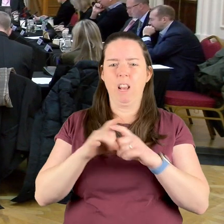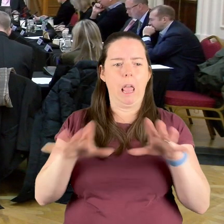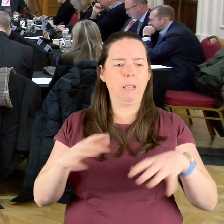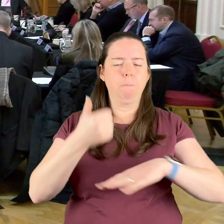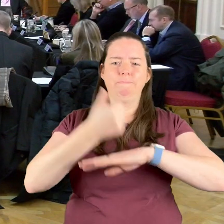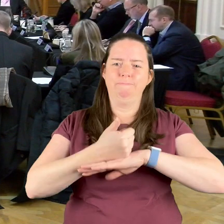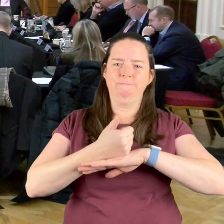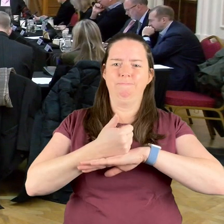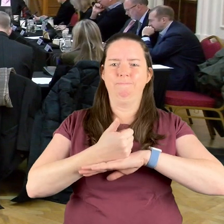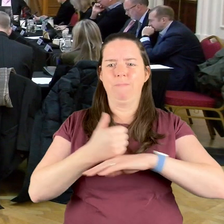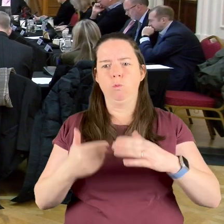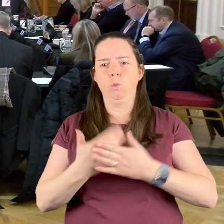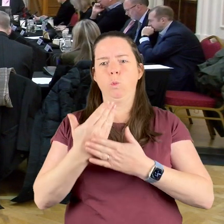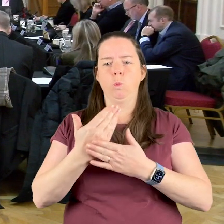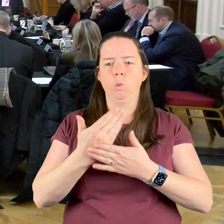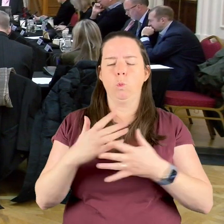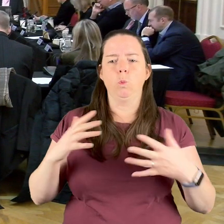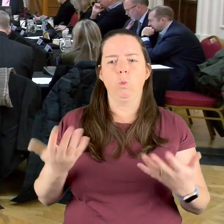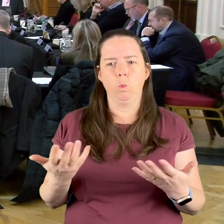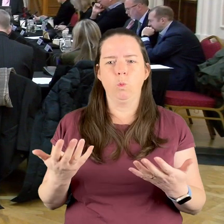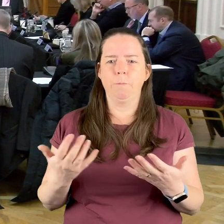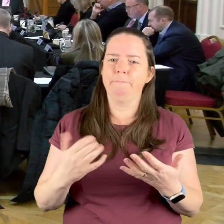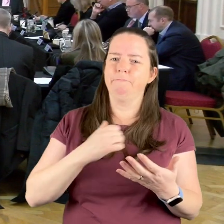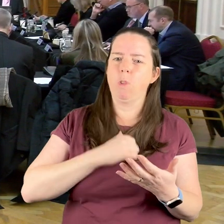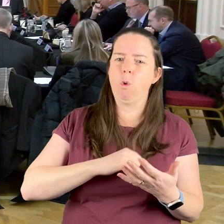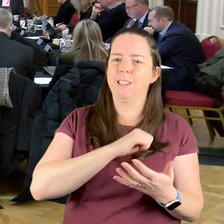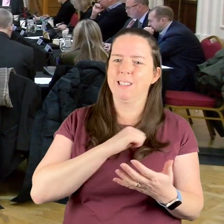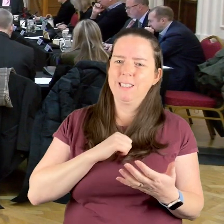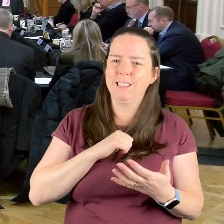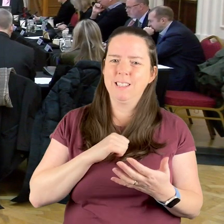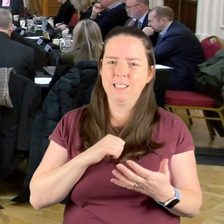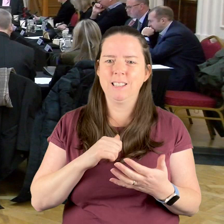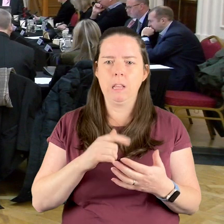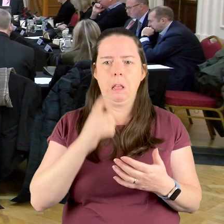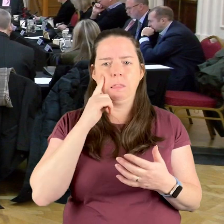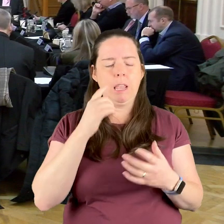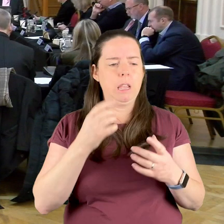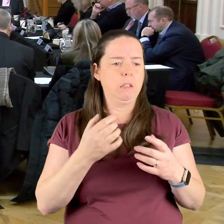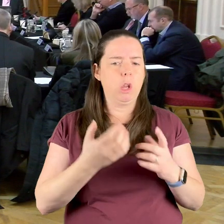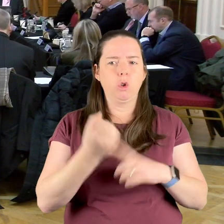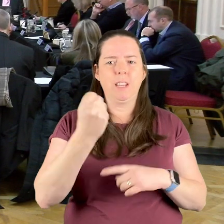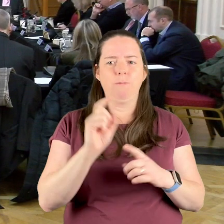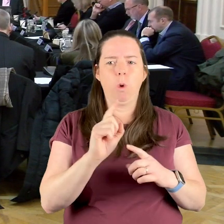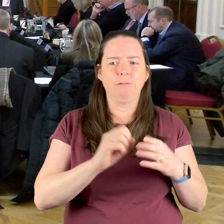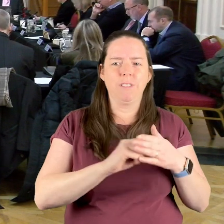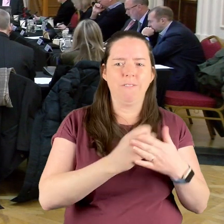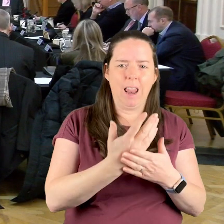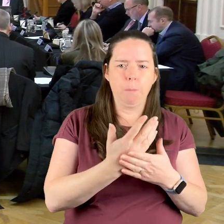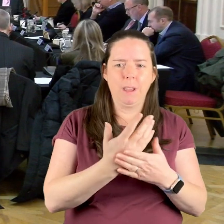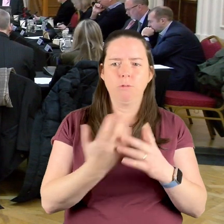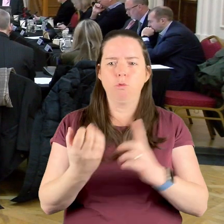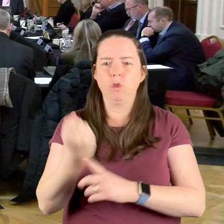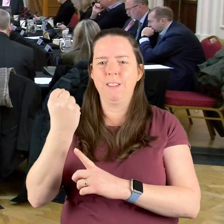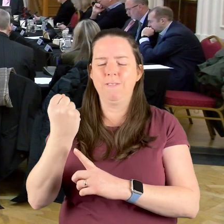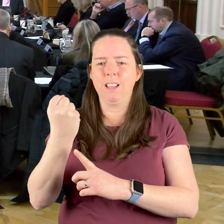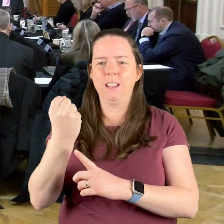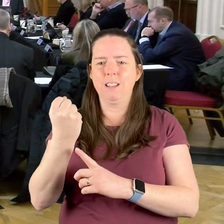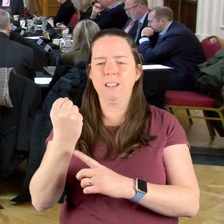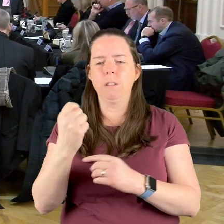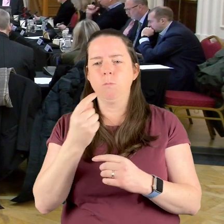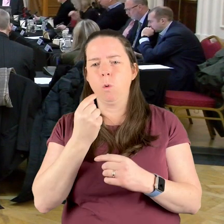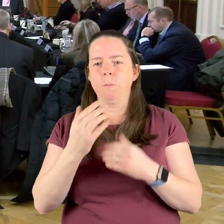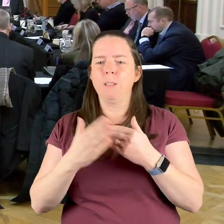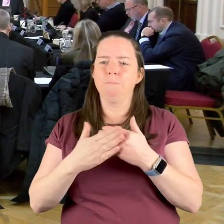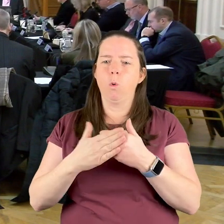year, because it's the first thing, it's like a baseline for us. And honestly, we'll probably be ranging between developing